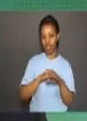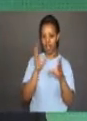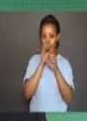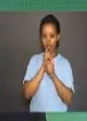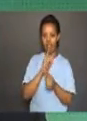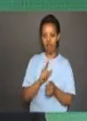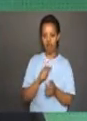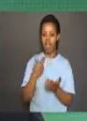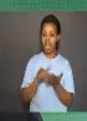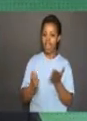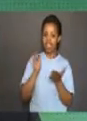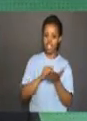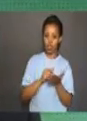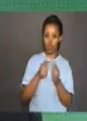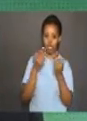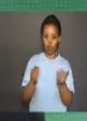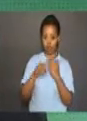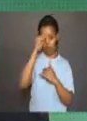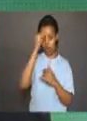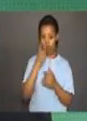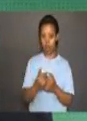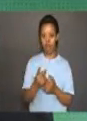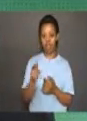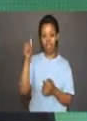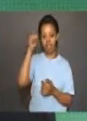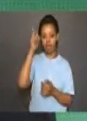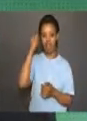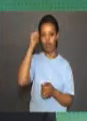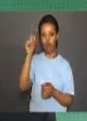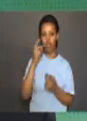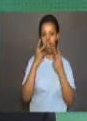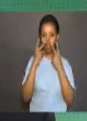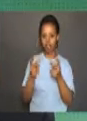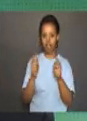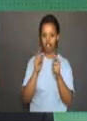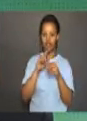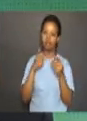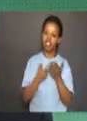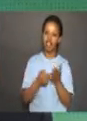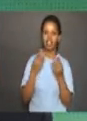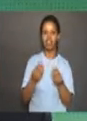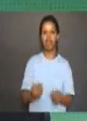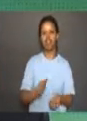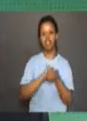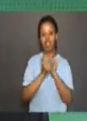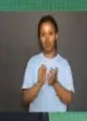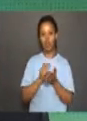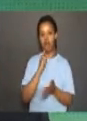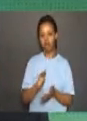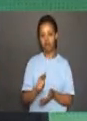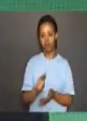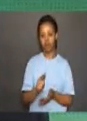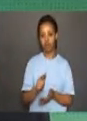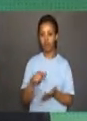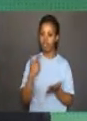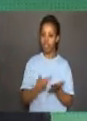To review, we learned about Lamarckian theory of evolution. We learned about